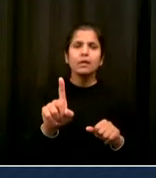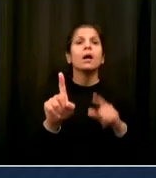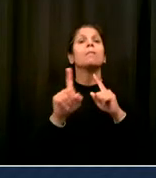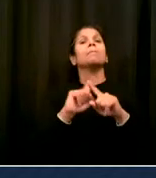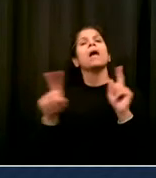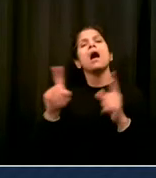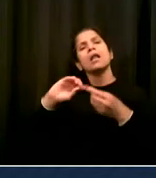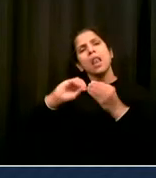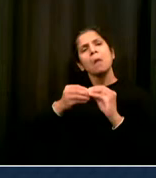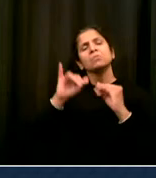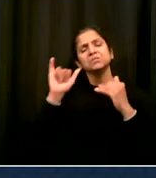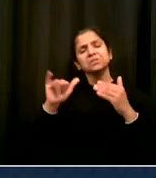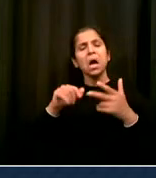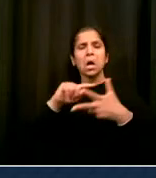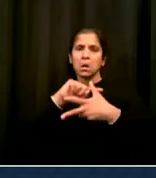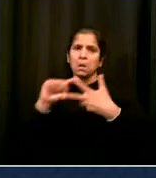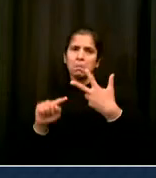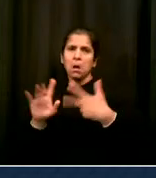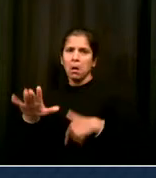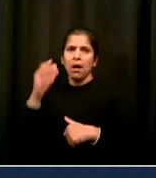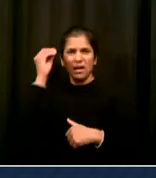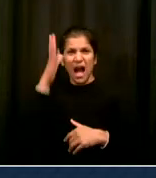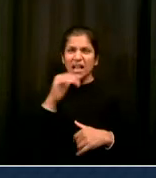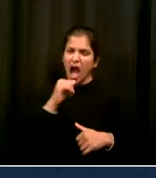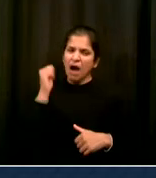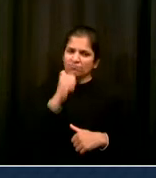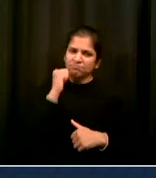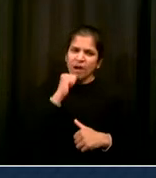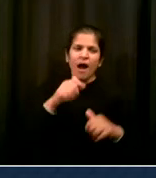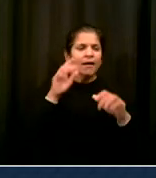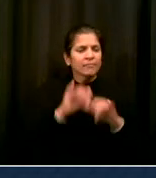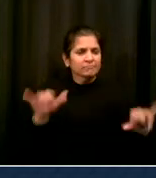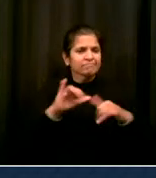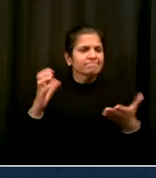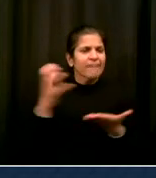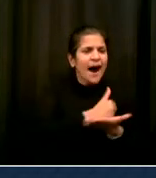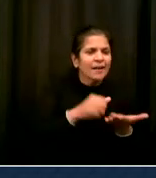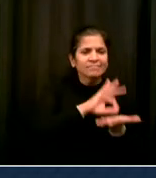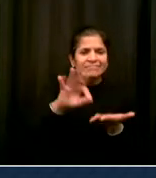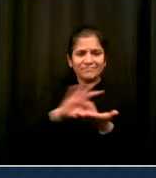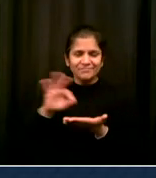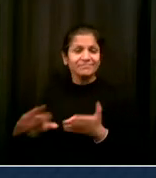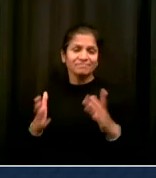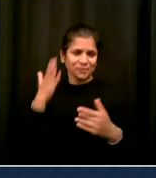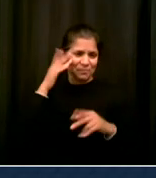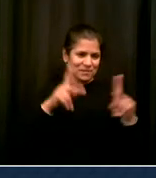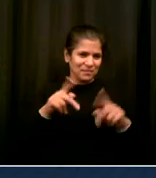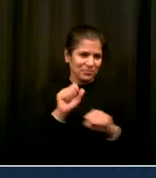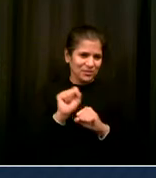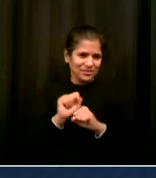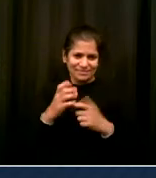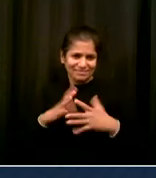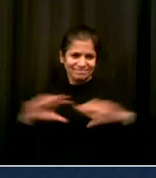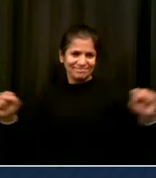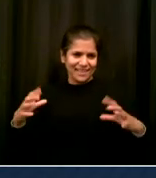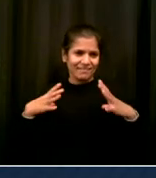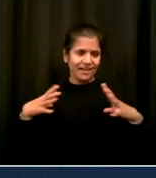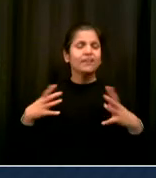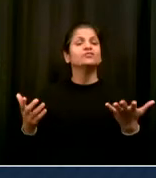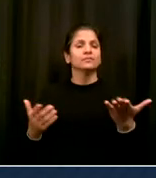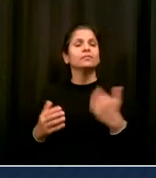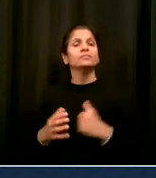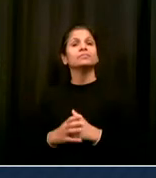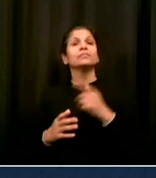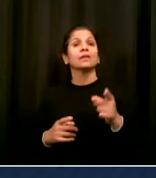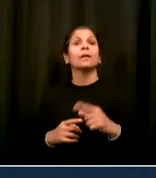somewhat skewed, they are still very cautionary. It's important we focus on them. So first number one daily number of people admitted at New York